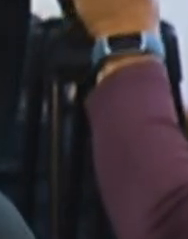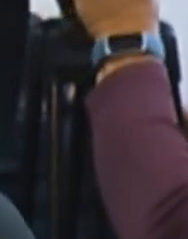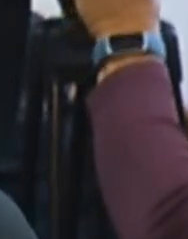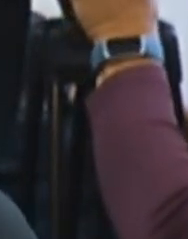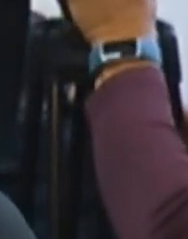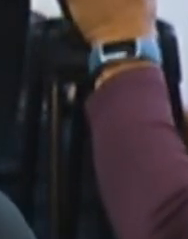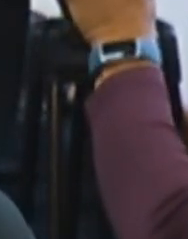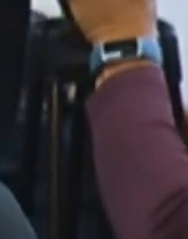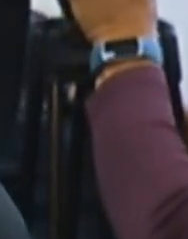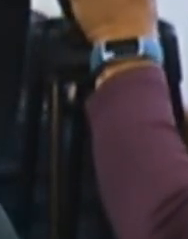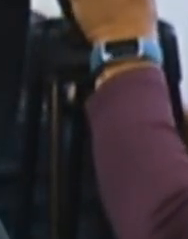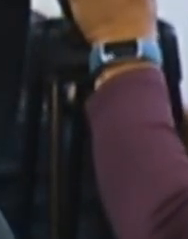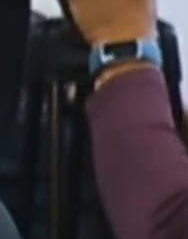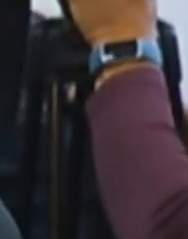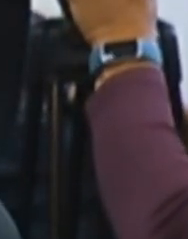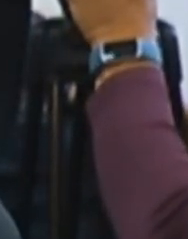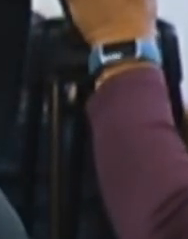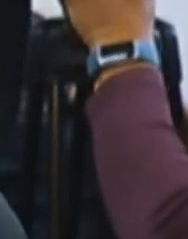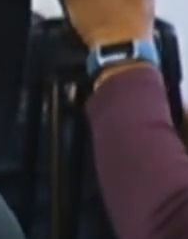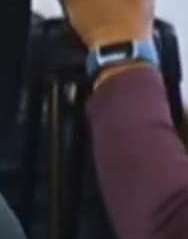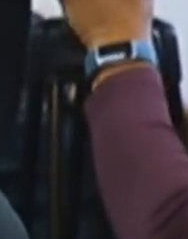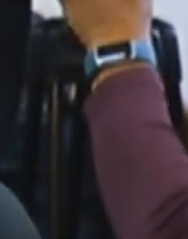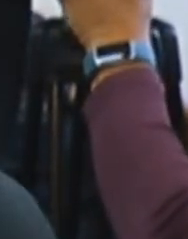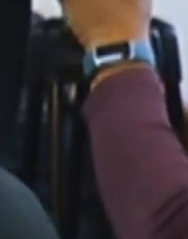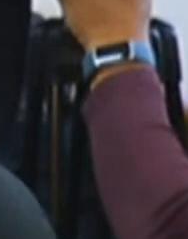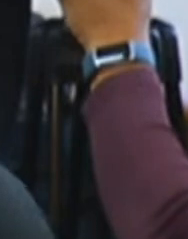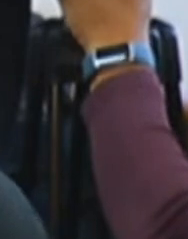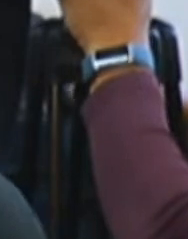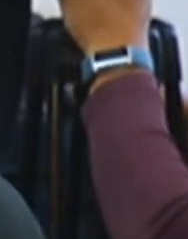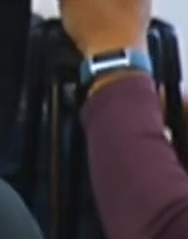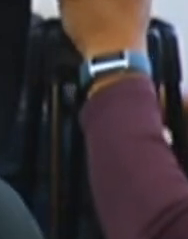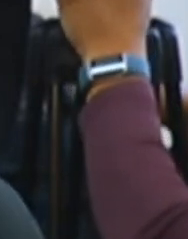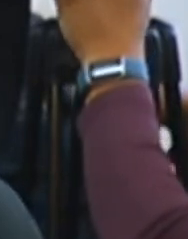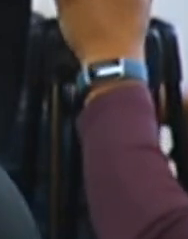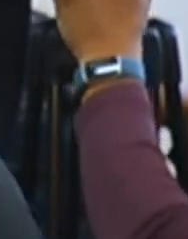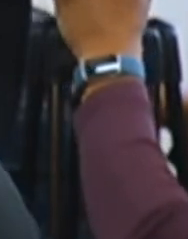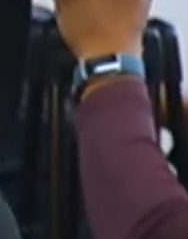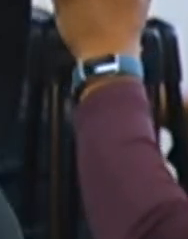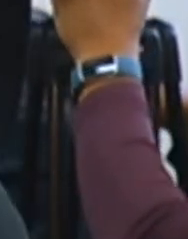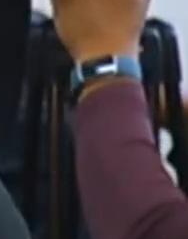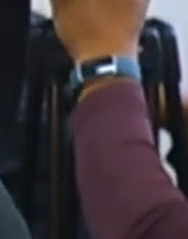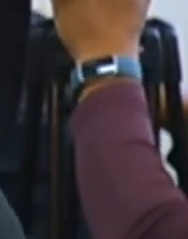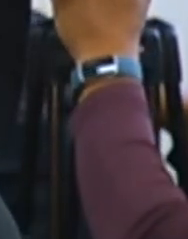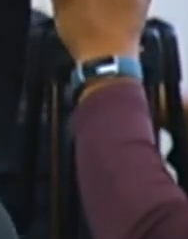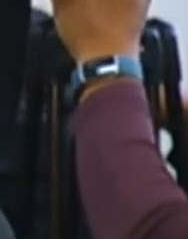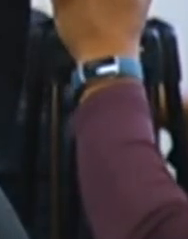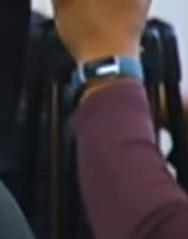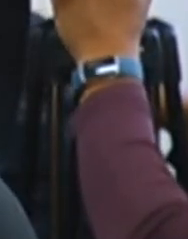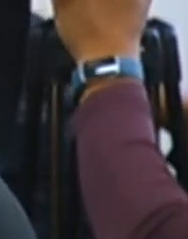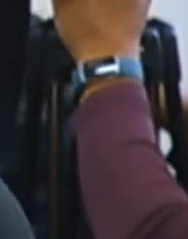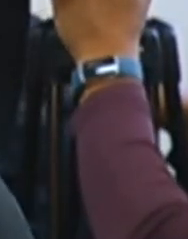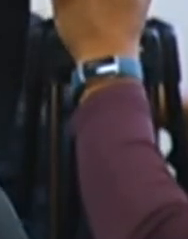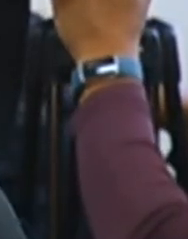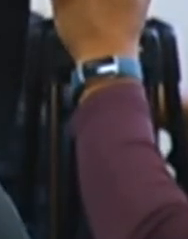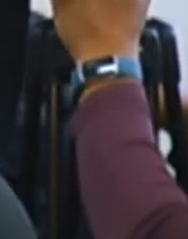council canvassed with me immediately. But there were, at the time,